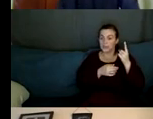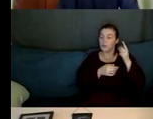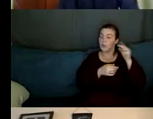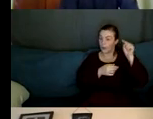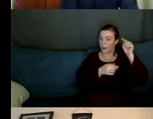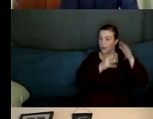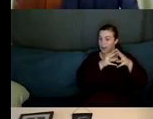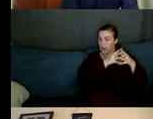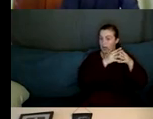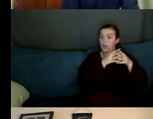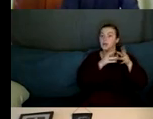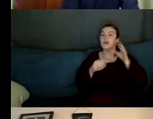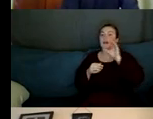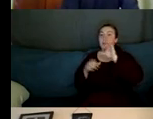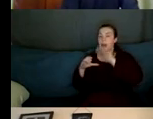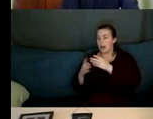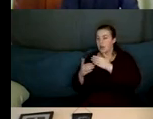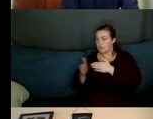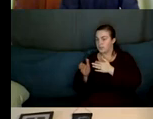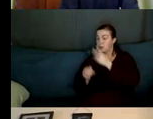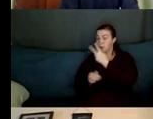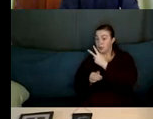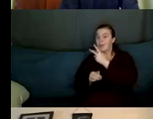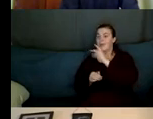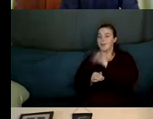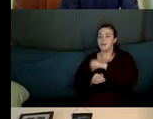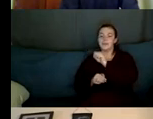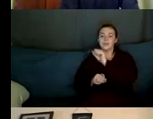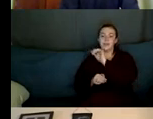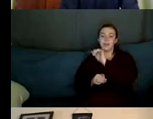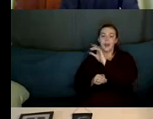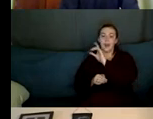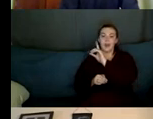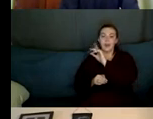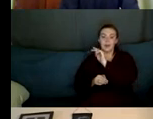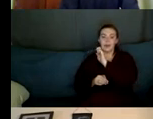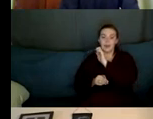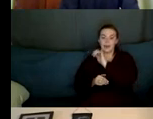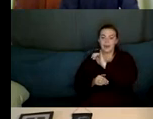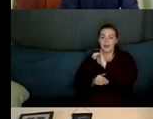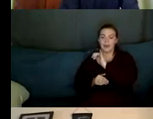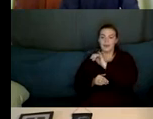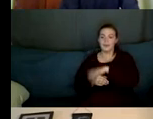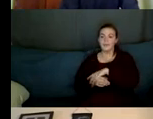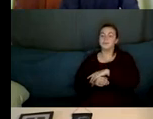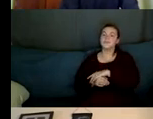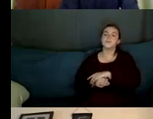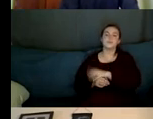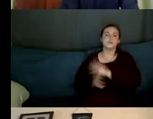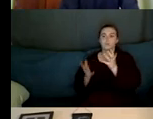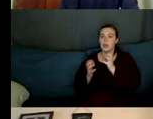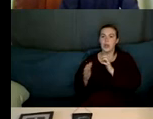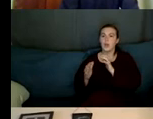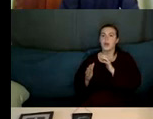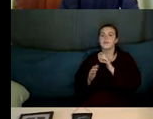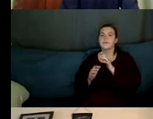that's in Sydney. And classroom 2, I don't want to schedule something in it at 5 a.m.